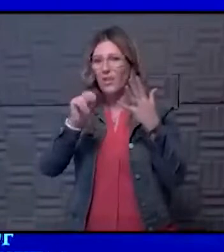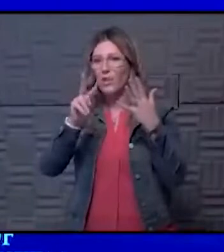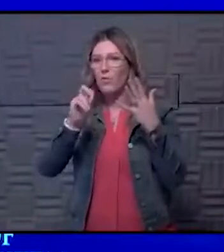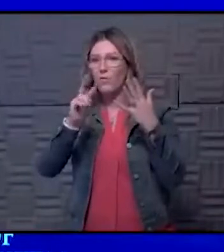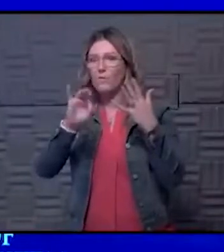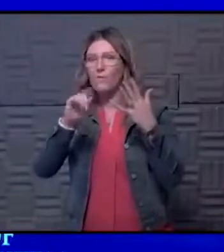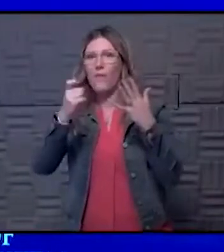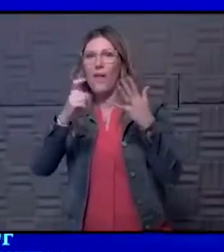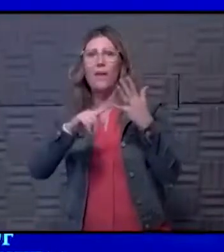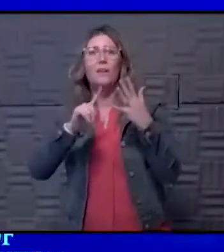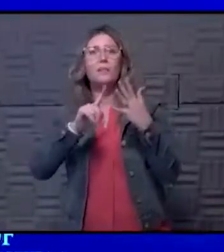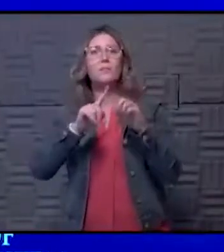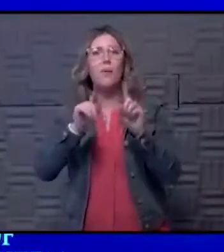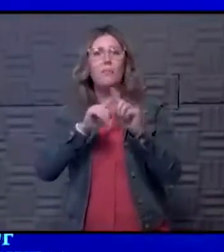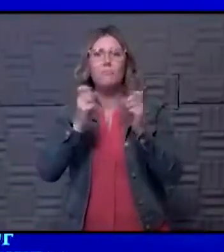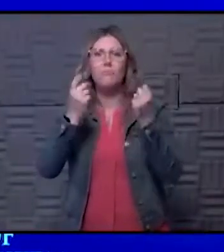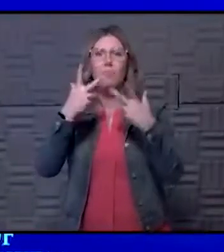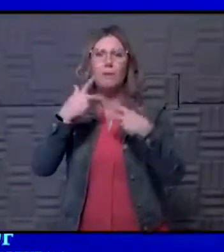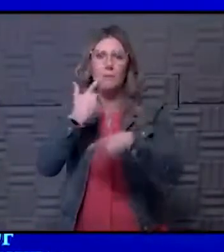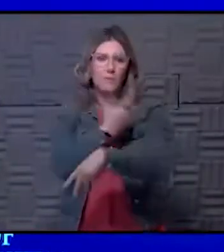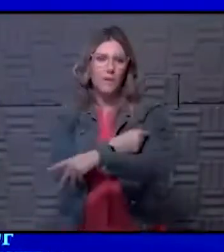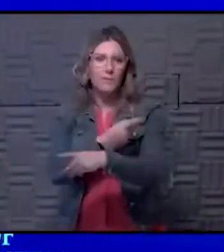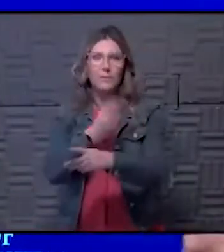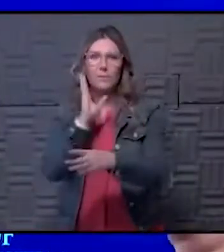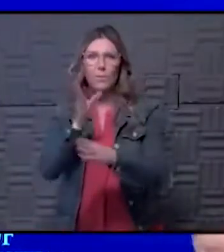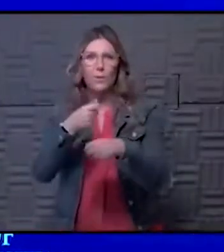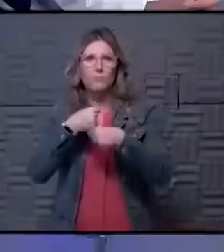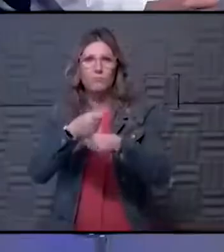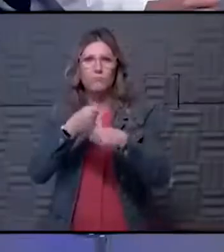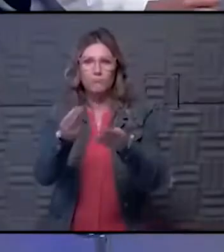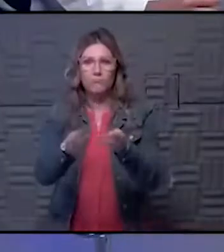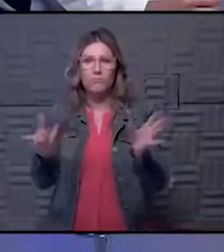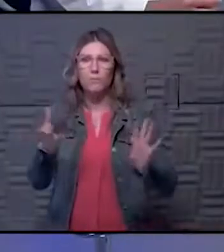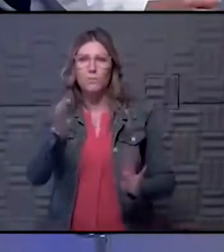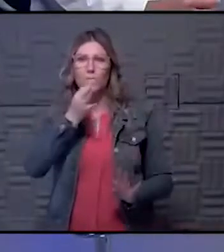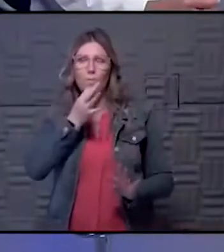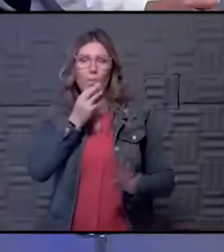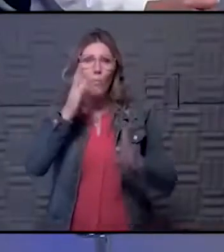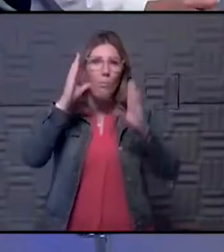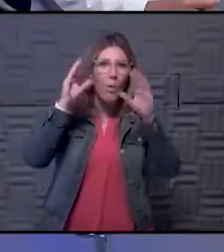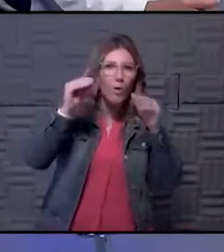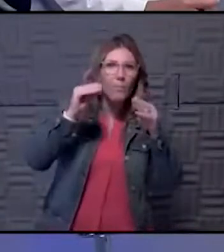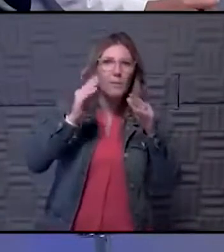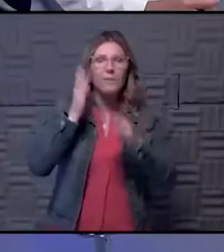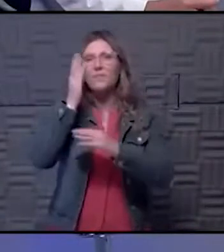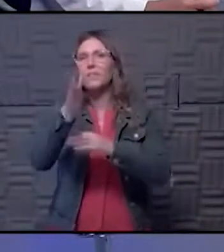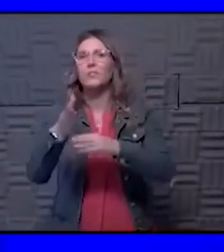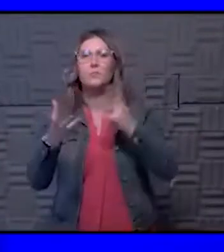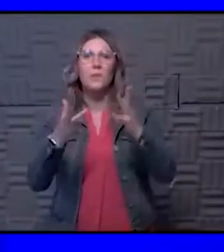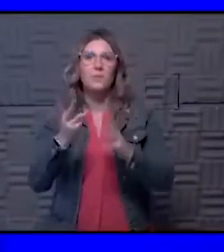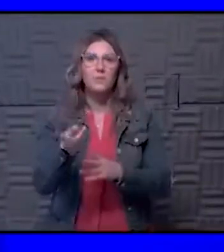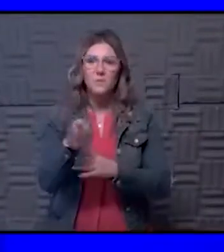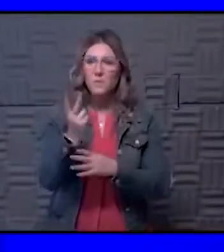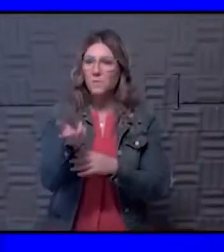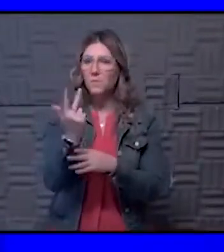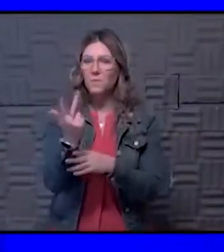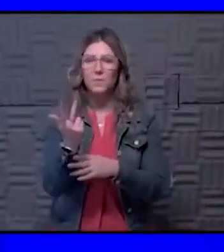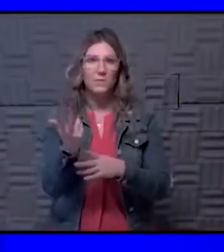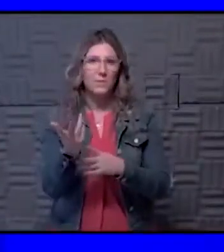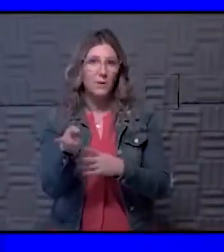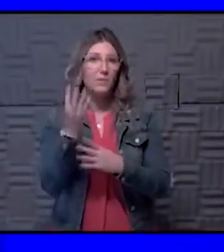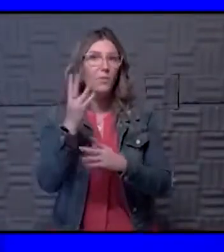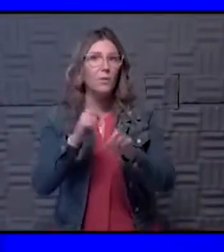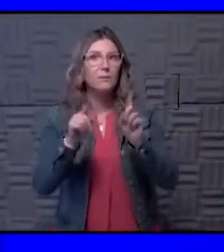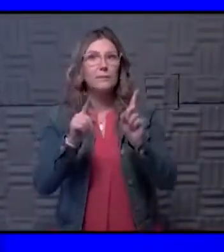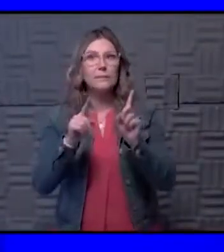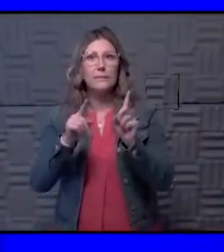5. But there are a number of other vaccines out there that are going to come out soon too. Yeah, and I'm hoping eventually, maybe you can have 2 or 3 or 4 different spike